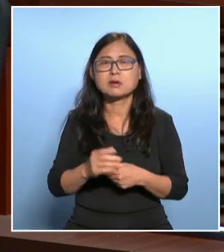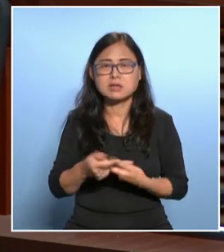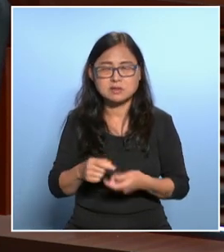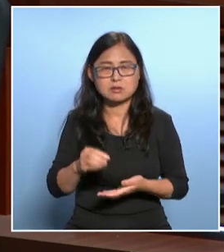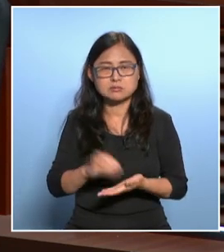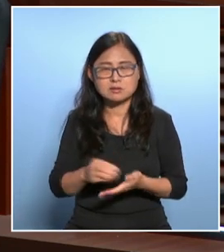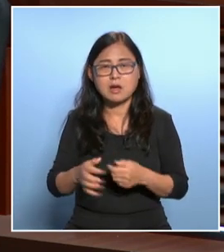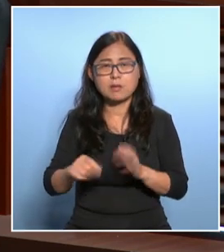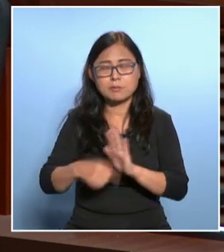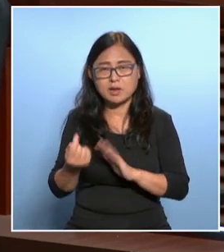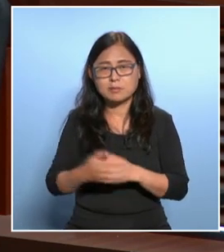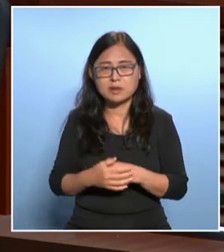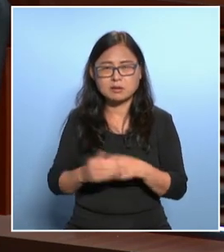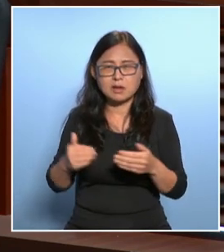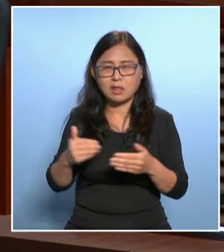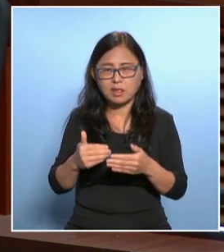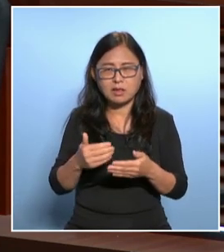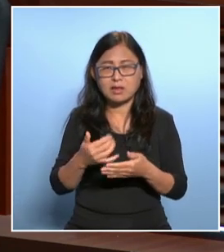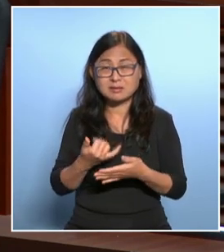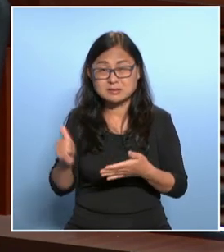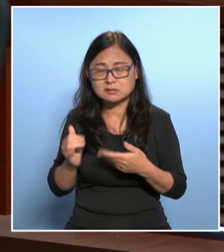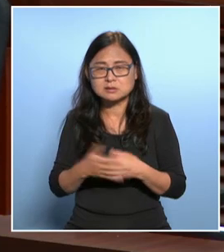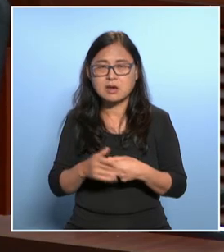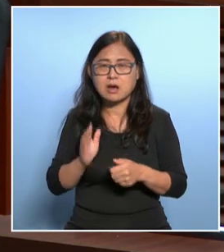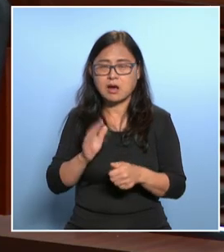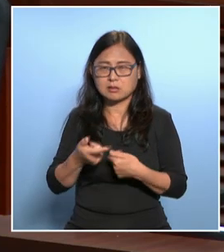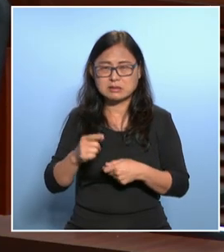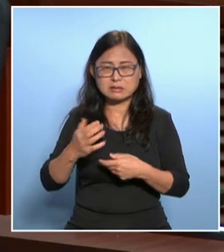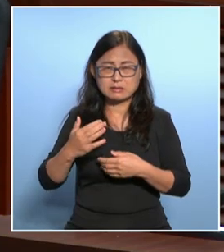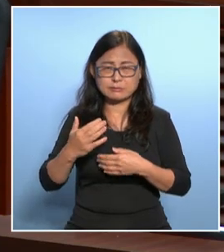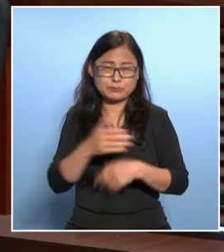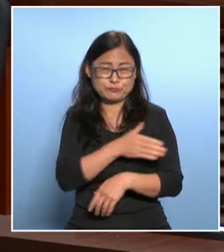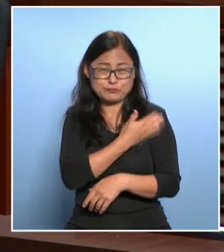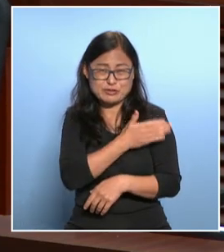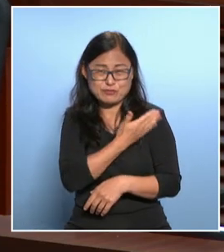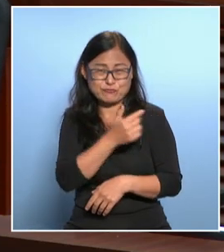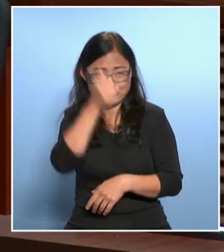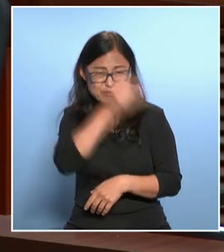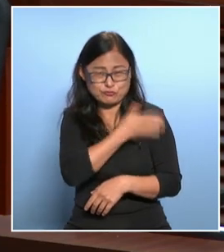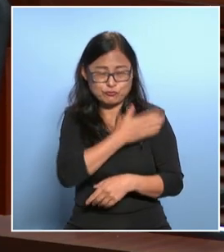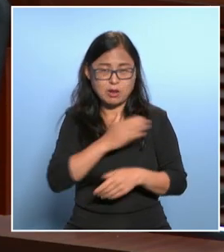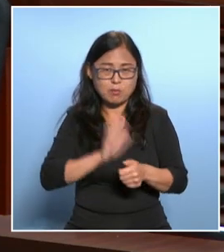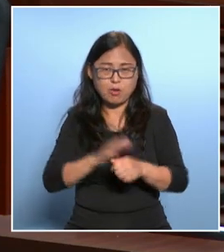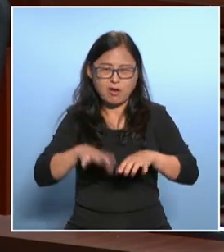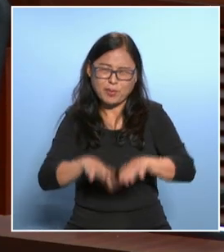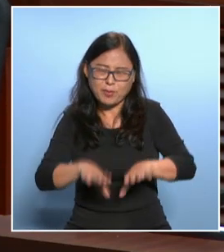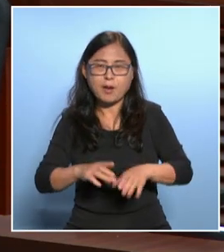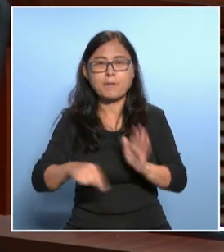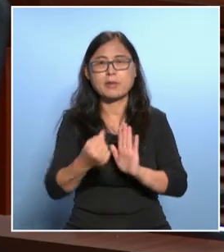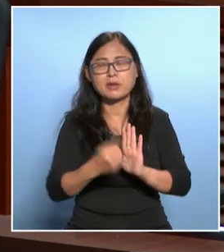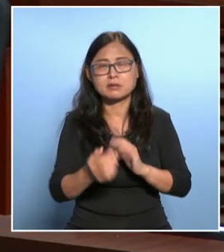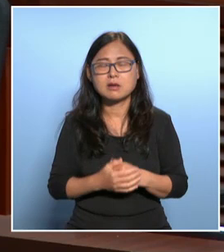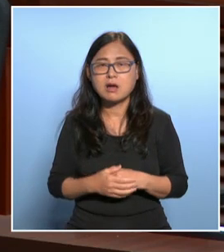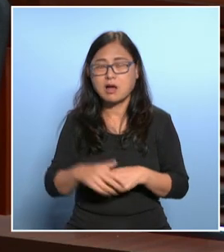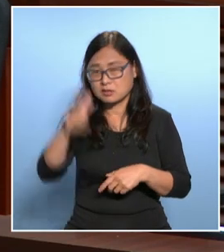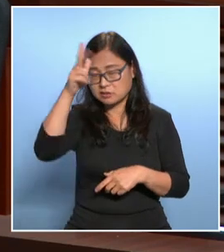not attempt CPR note, so that treatment will not be